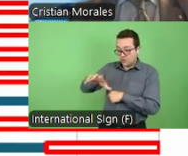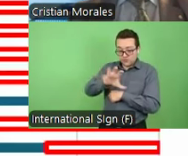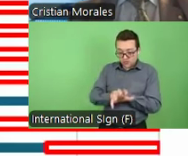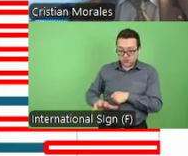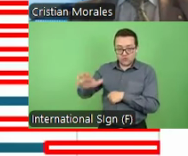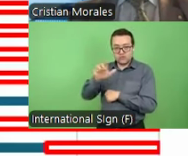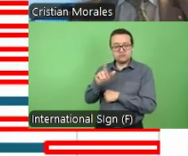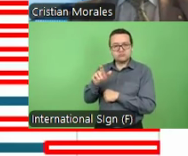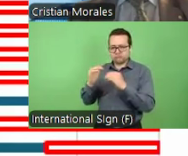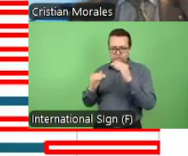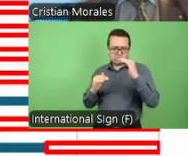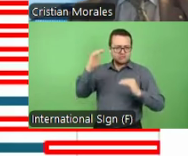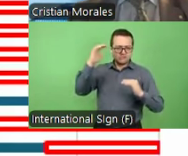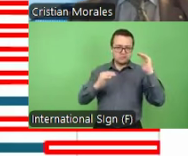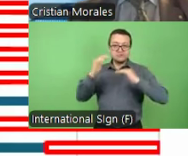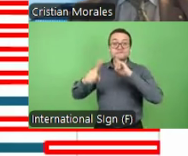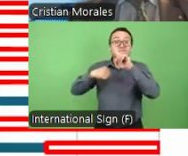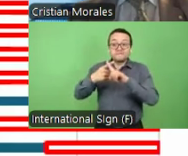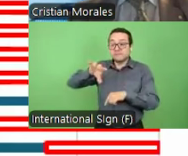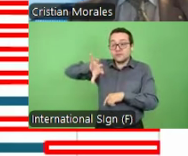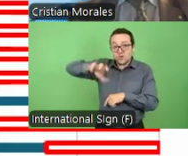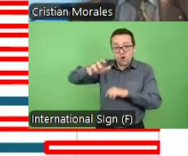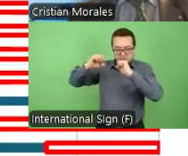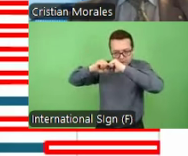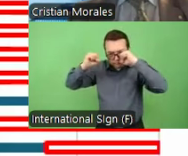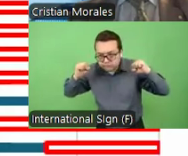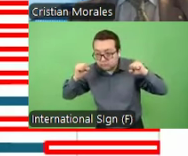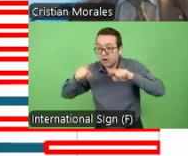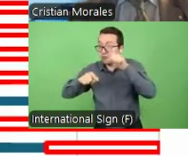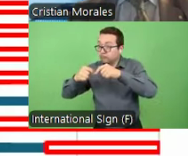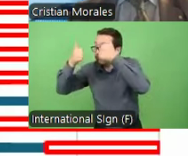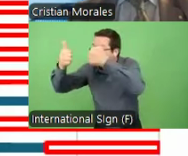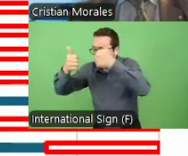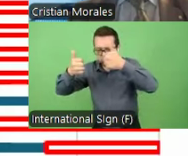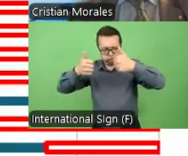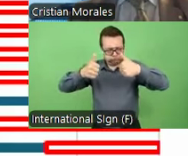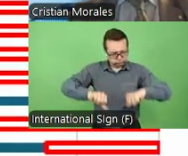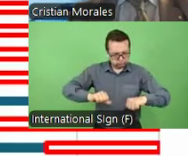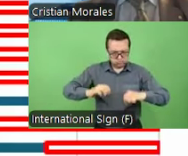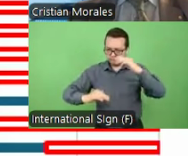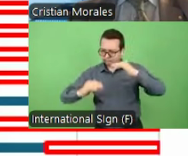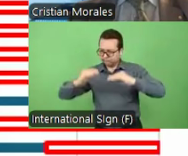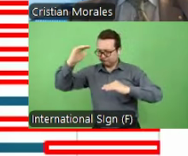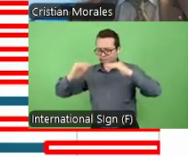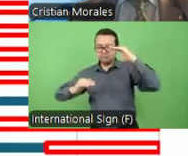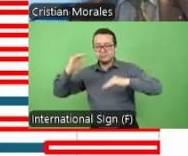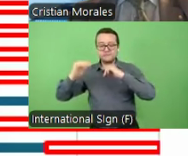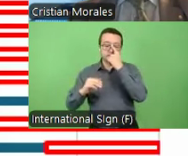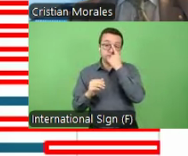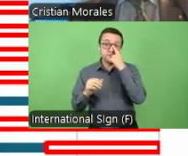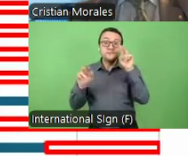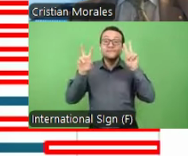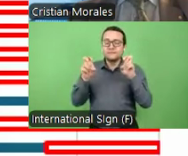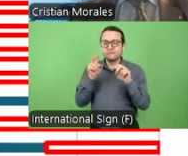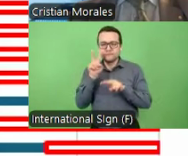countries sociales al interior. and the same Cuando social nos teams in incorporamos sobre el interior. tema del análisis de We protección incorporated financiera, the part obviamente of la analysis